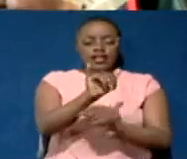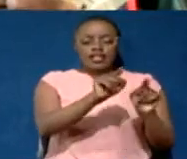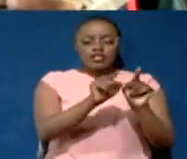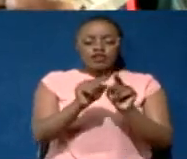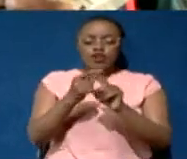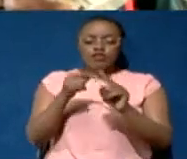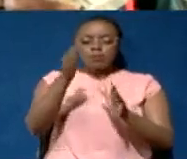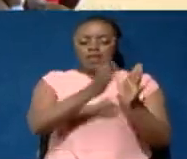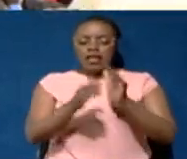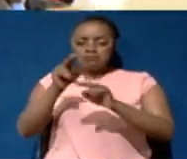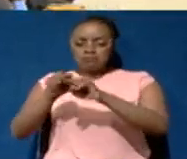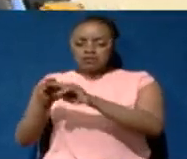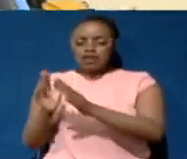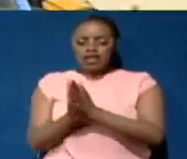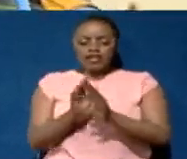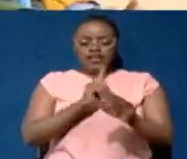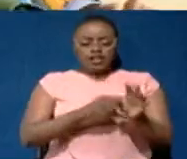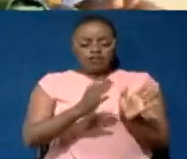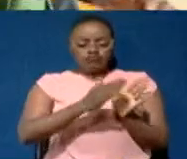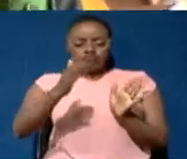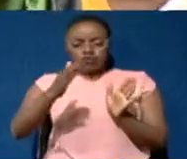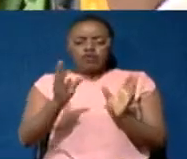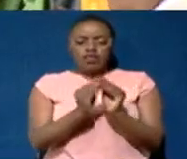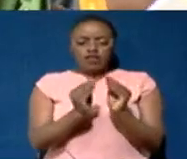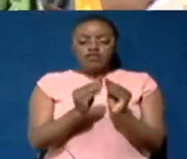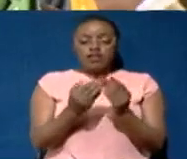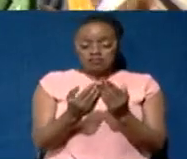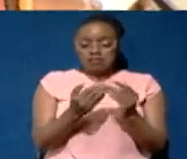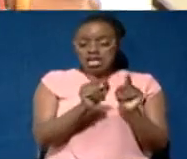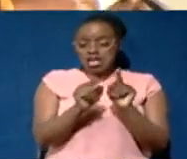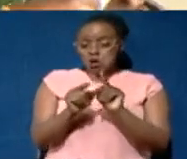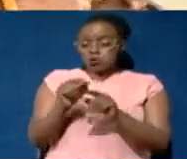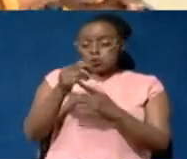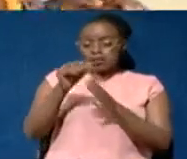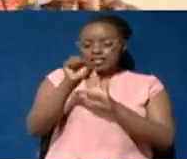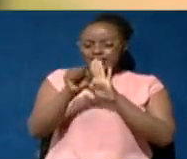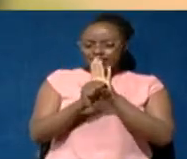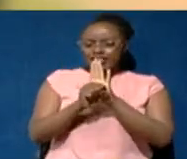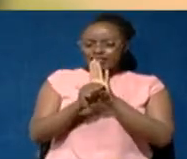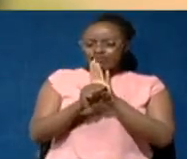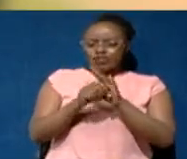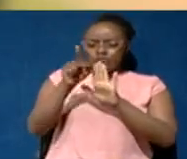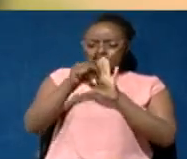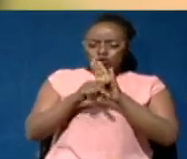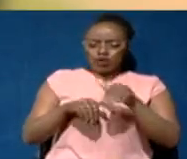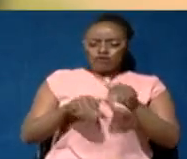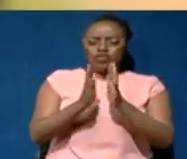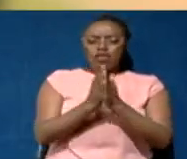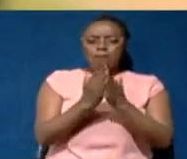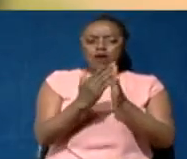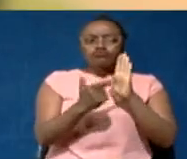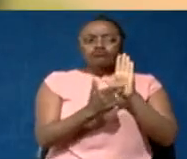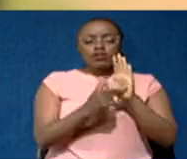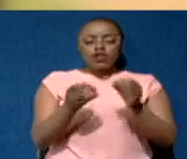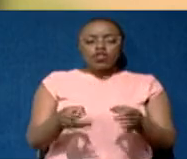the seating arrangement to the timeline of events, state protocol is at the core of national celebrations. This booklet is usually